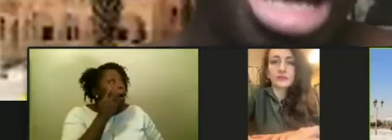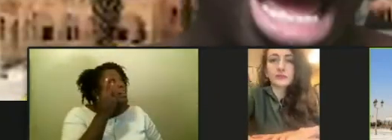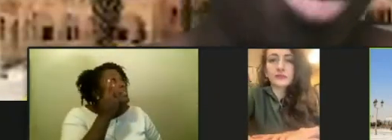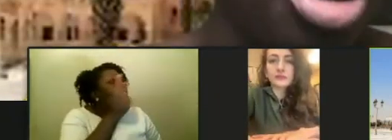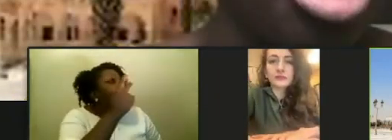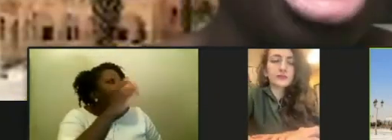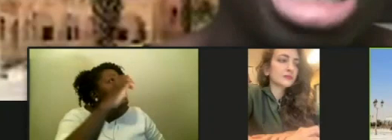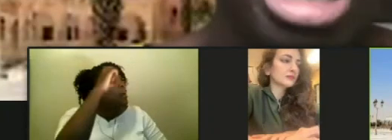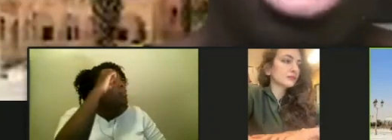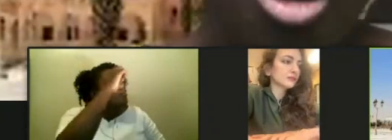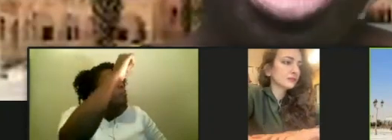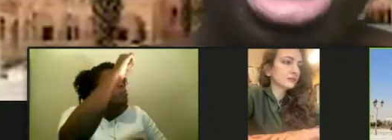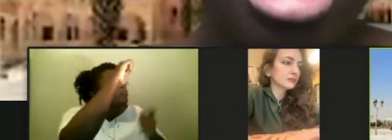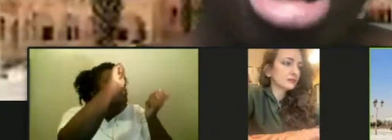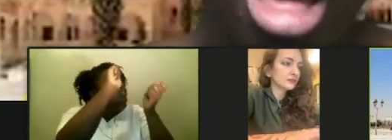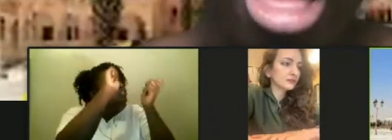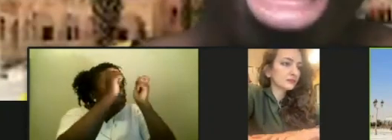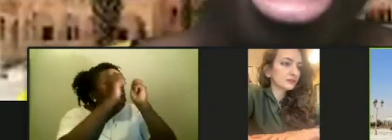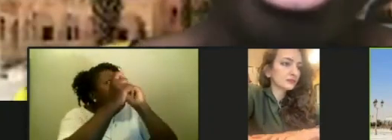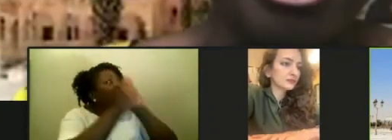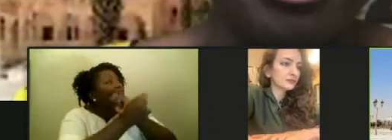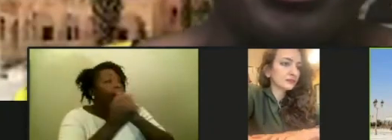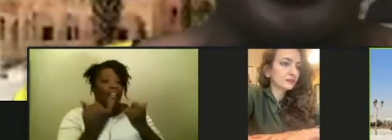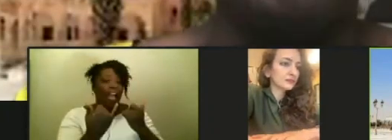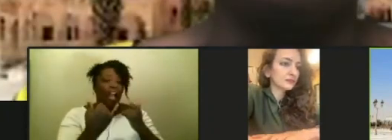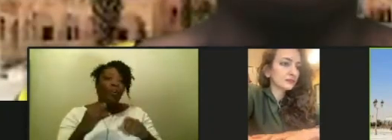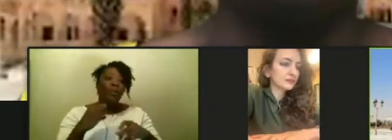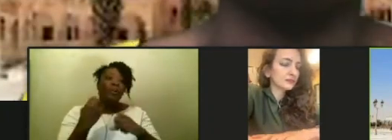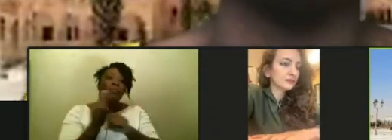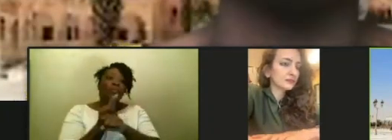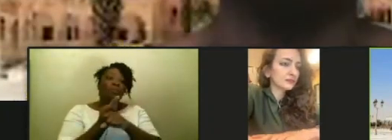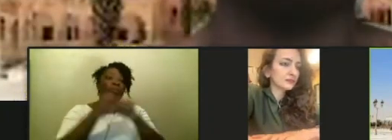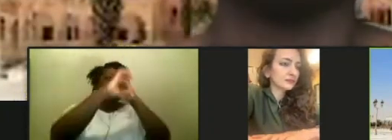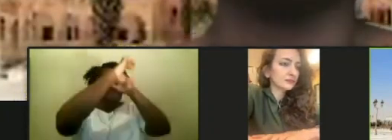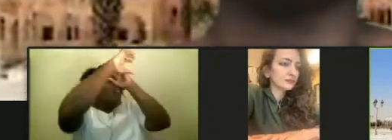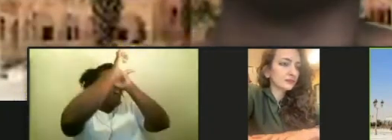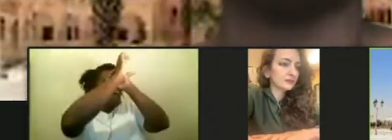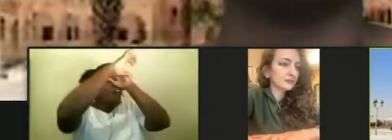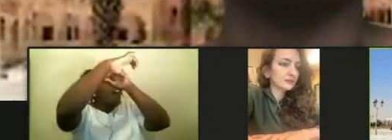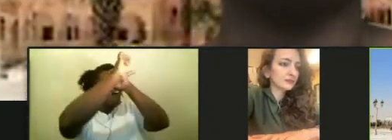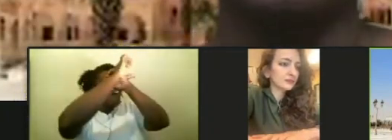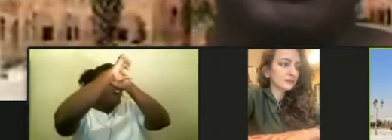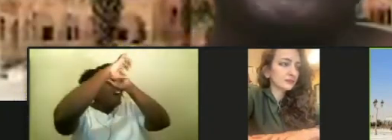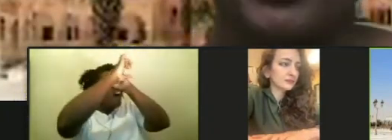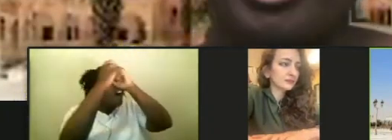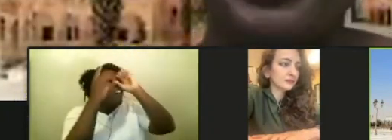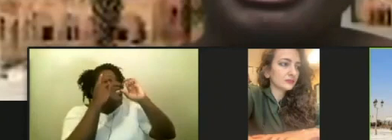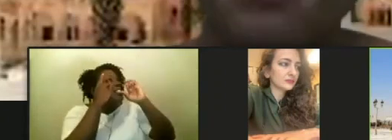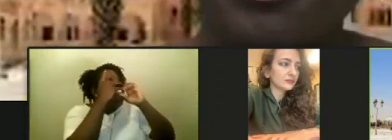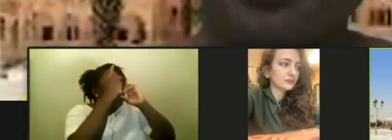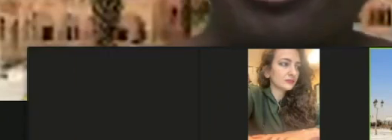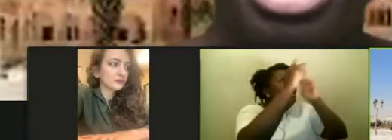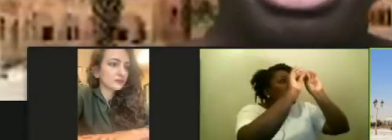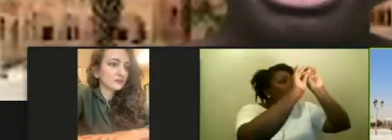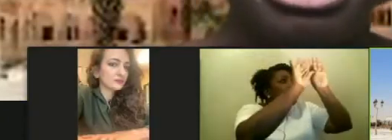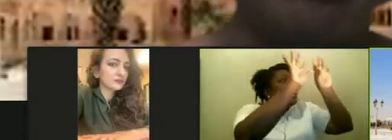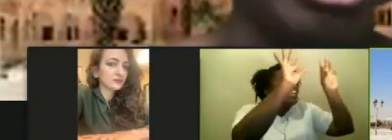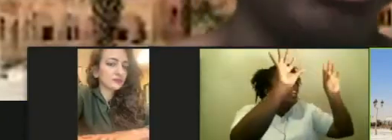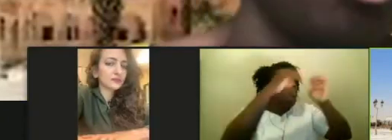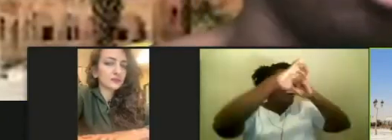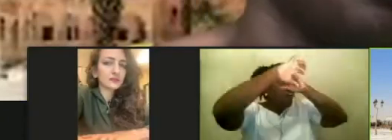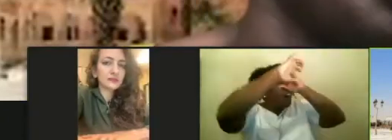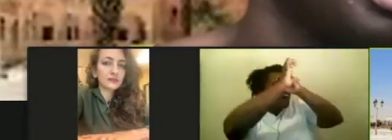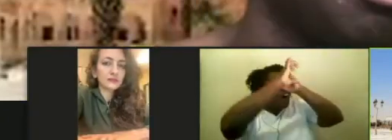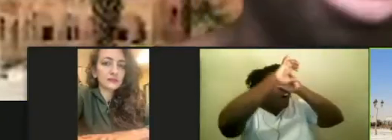but now we use telescopes and to seek for the moon and see it. So when we seek for the moon and see it,